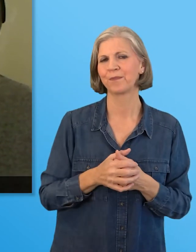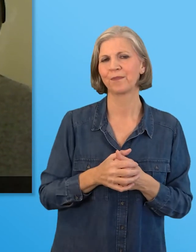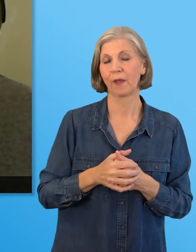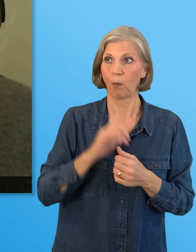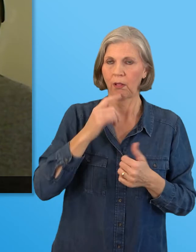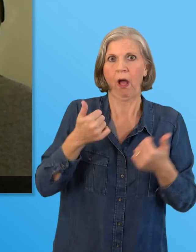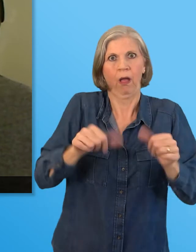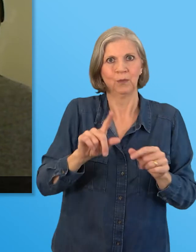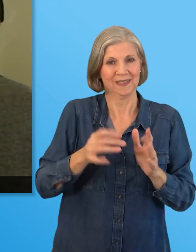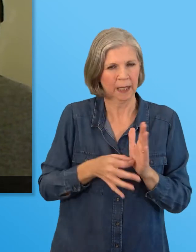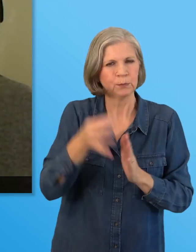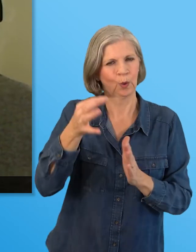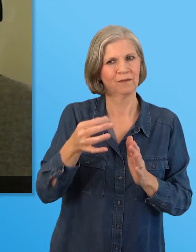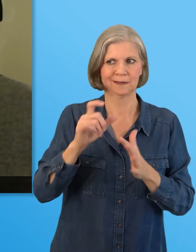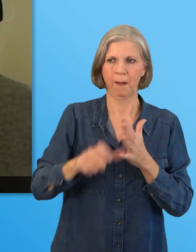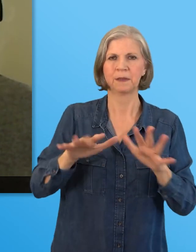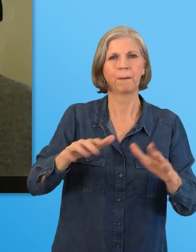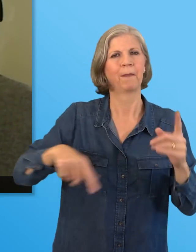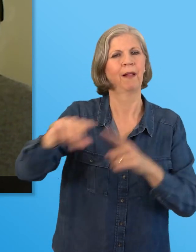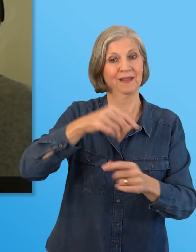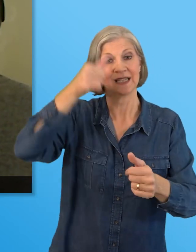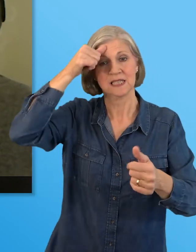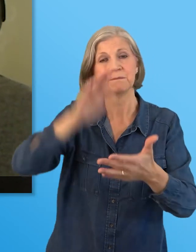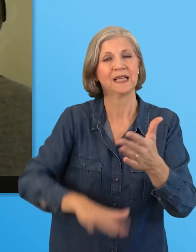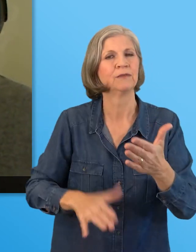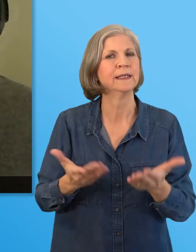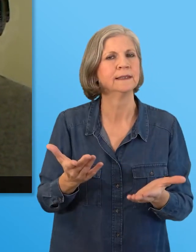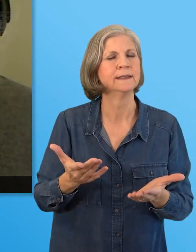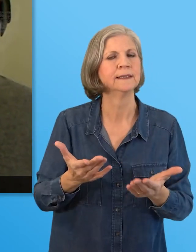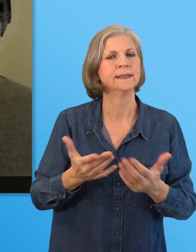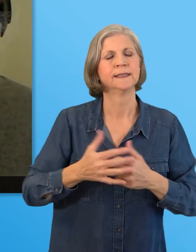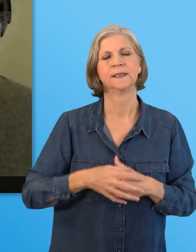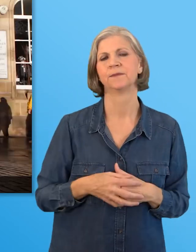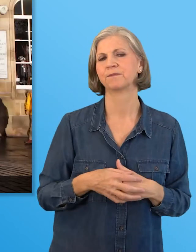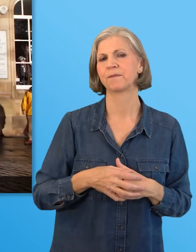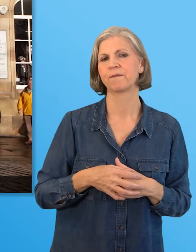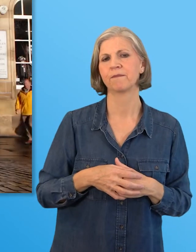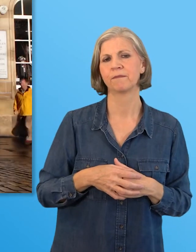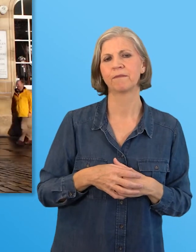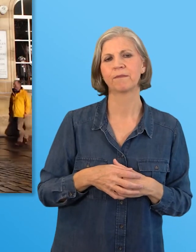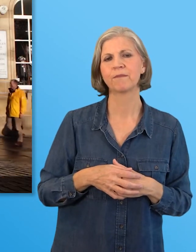will ultimately improve disabled people's experiences.